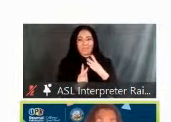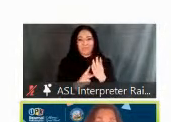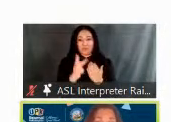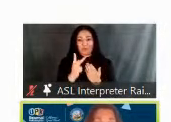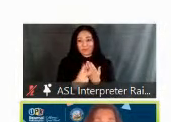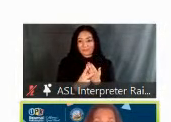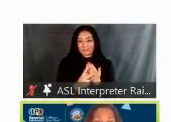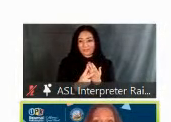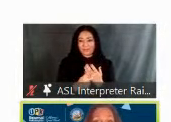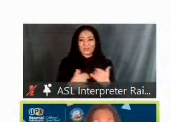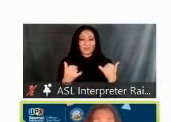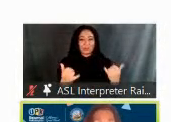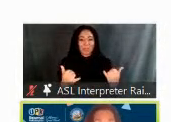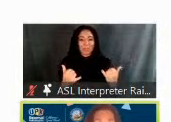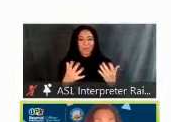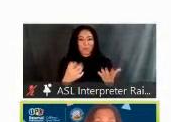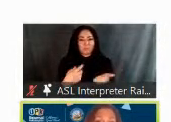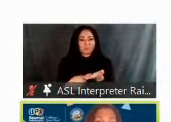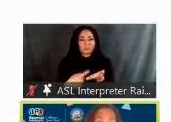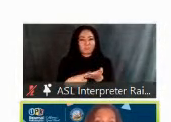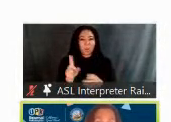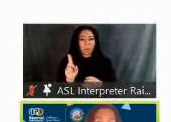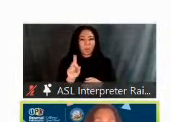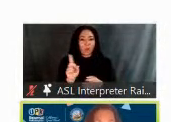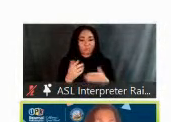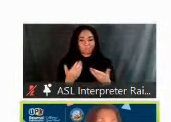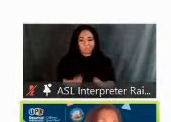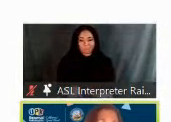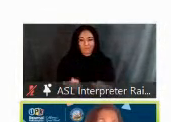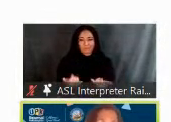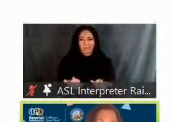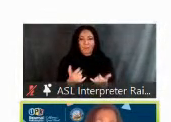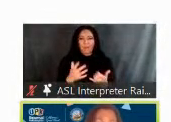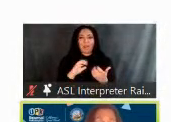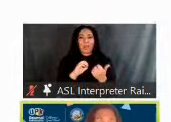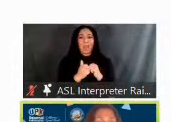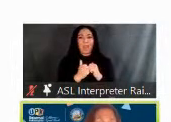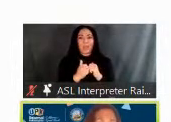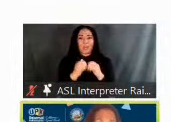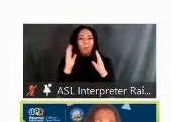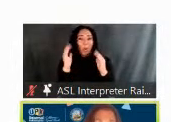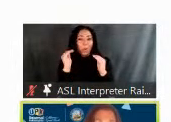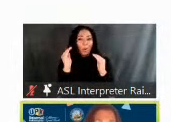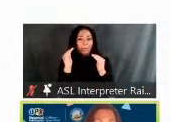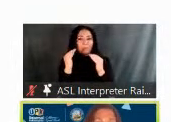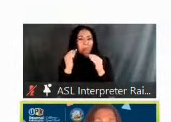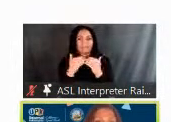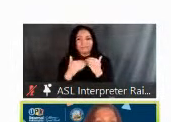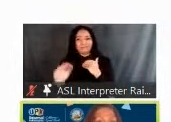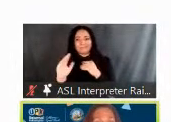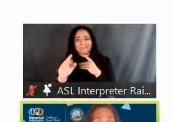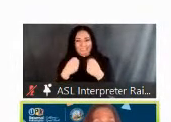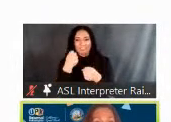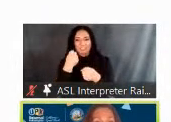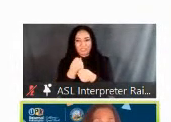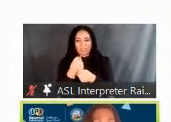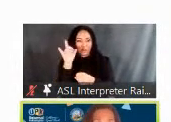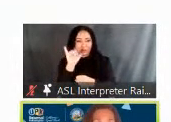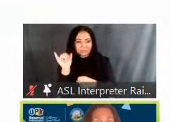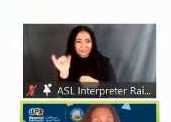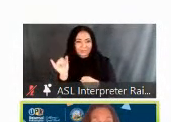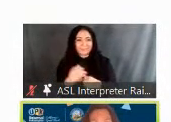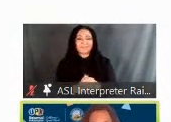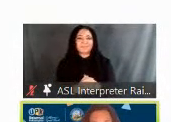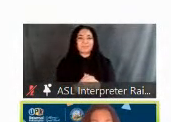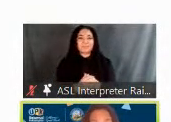take a minute to outline where we are and how we hope to structure our time together over the next year. So we started our